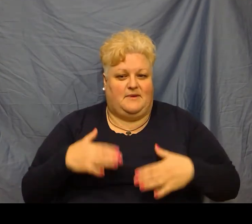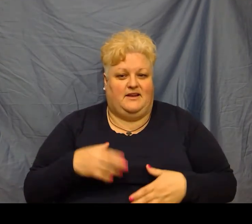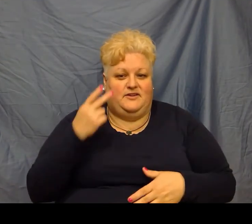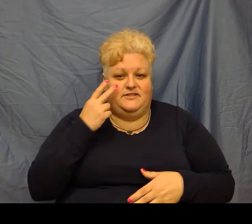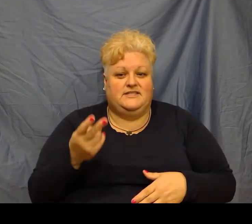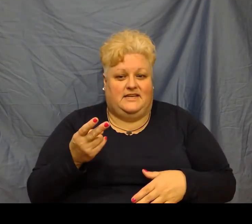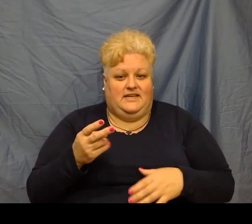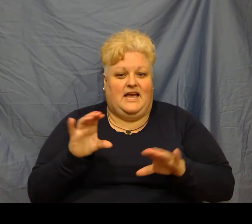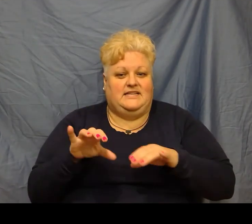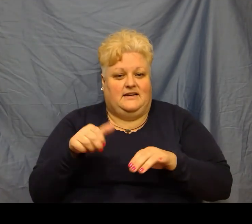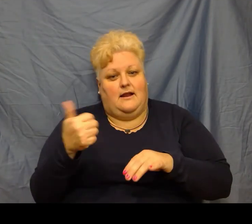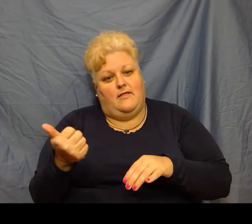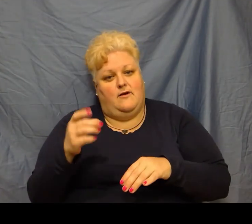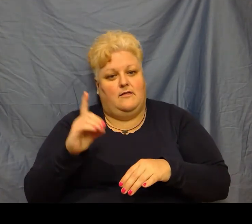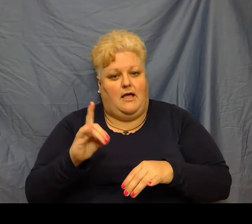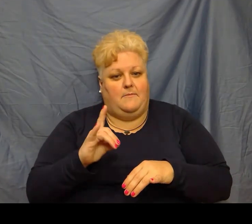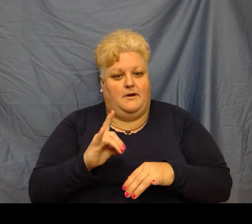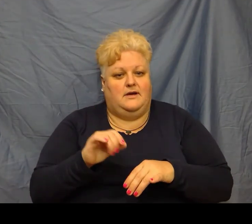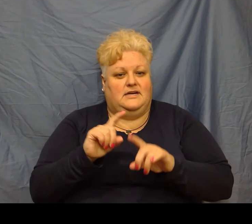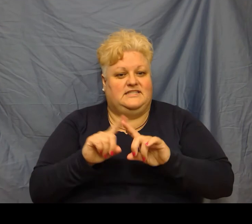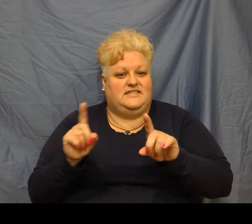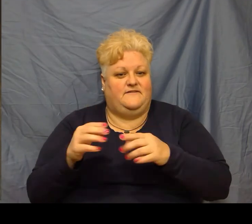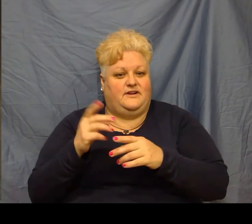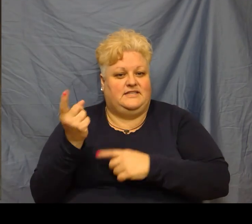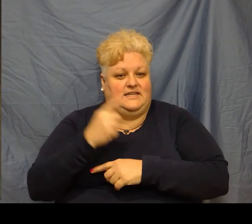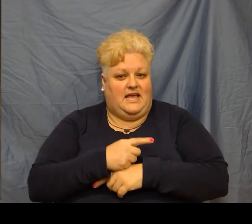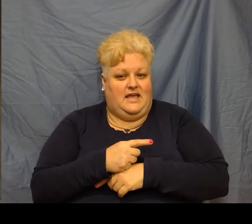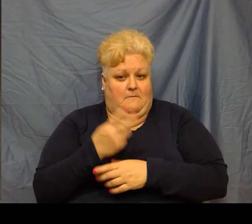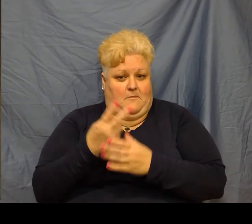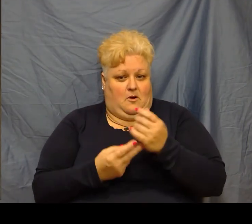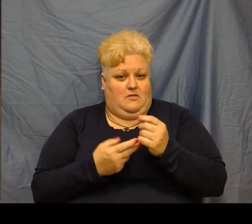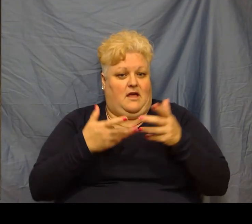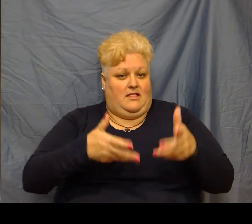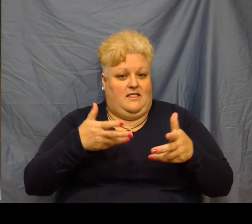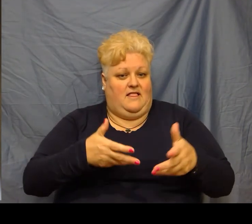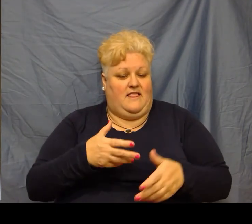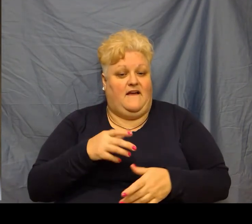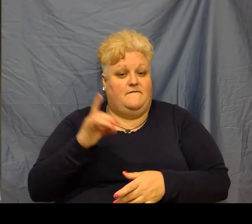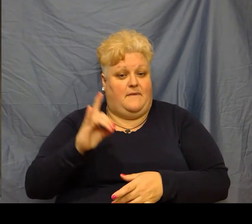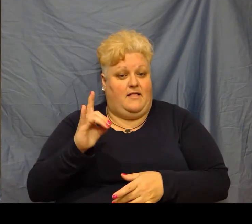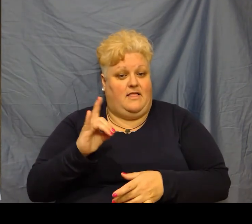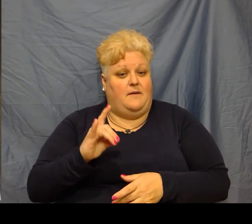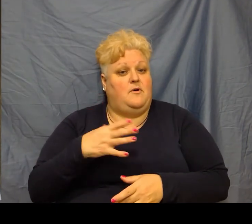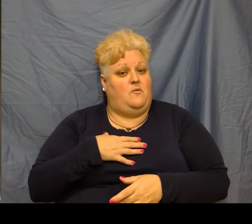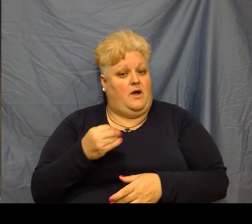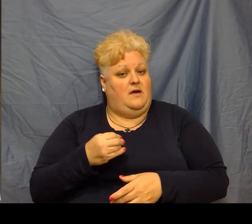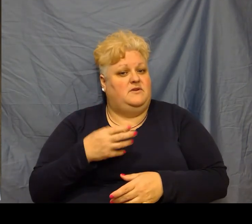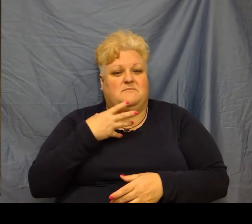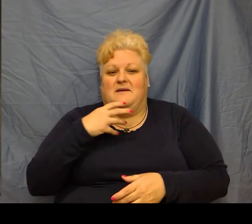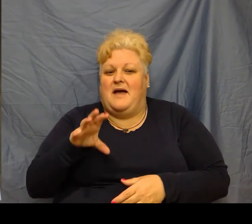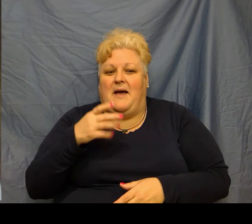is another llama that I've done another day. And in both of these, I left my llama white, but you can make them